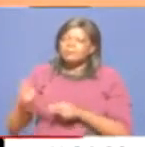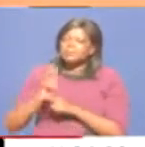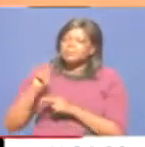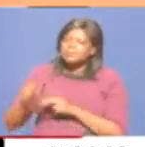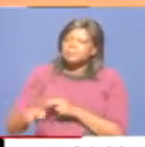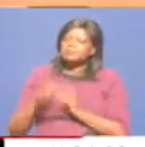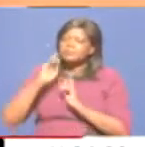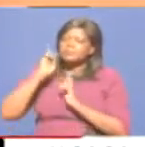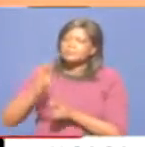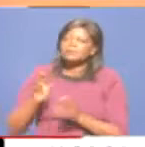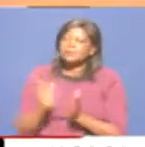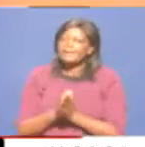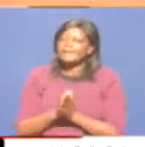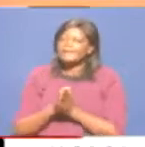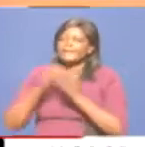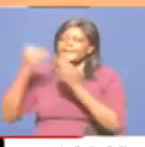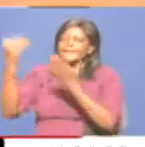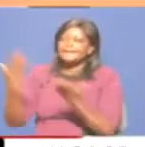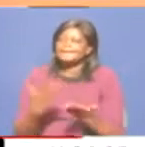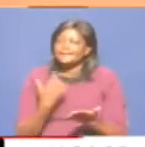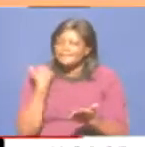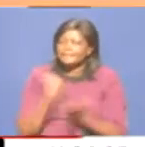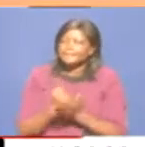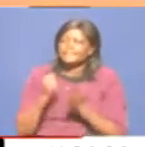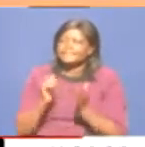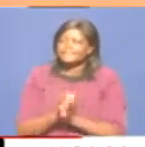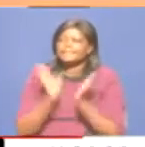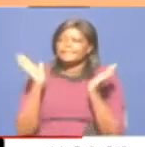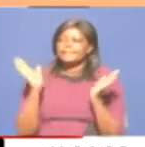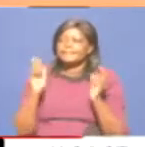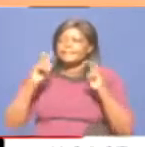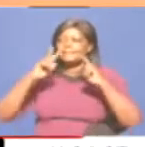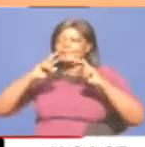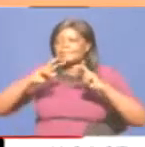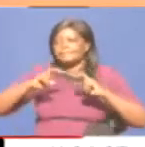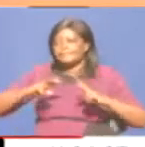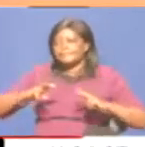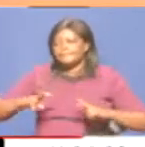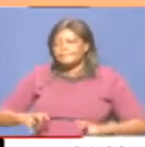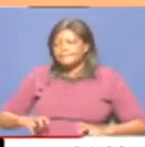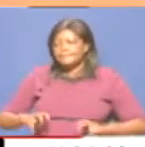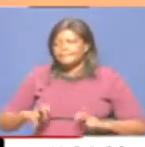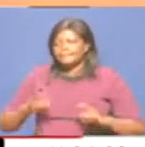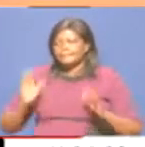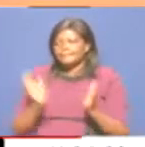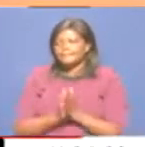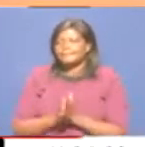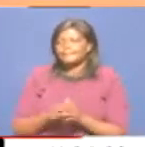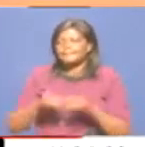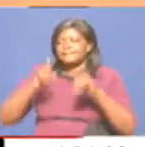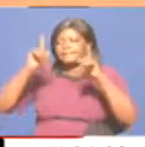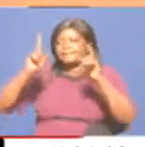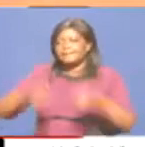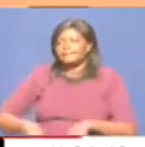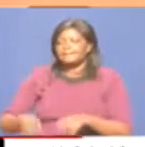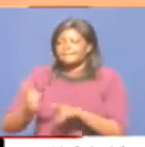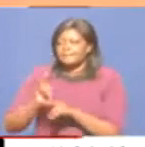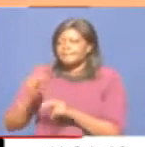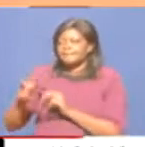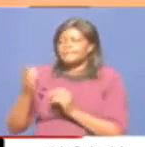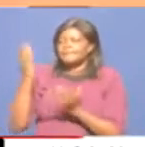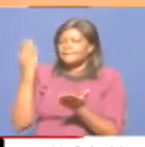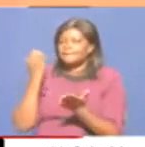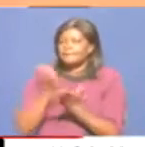and they invite the Auditor General in the investigation. The ODPP must now start use that as a piece of evidence,